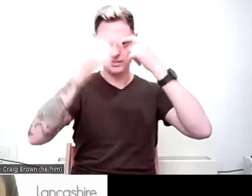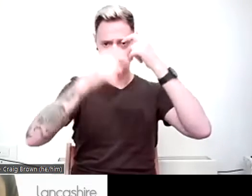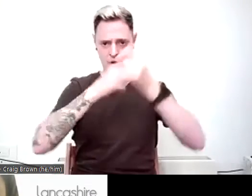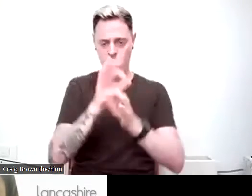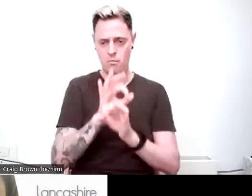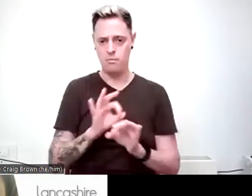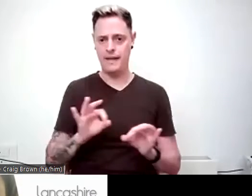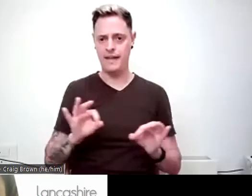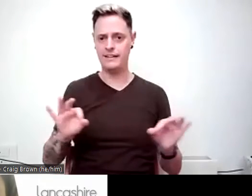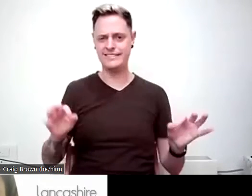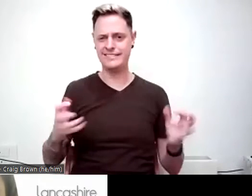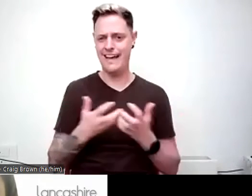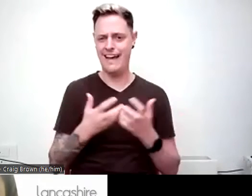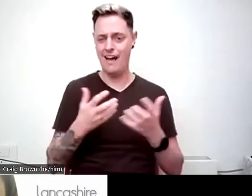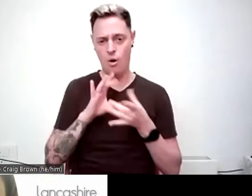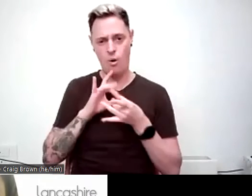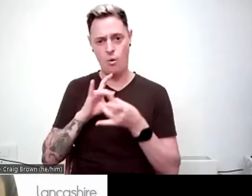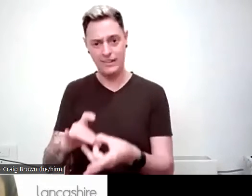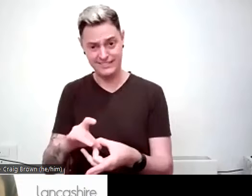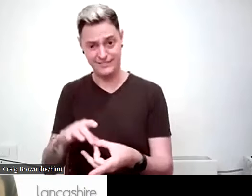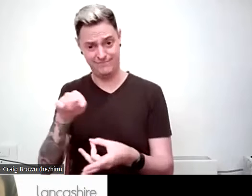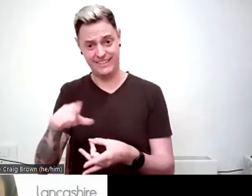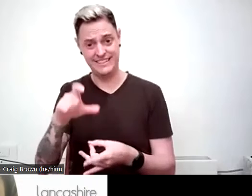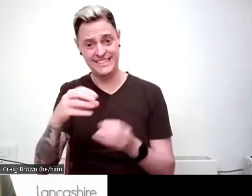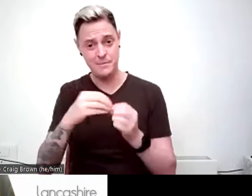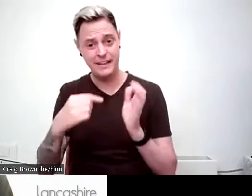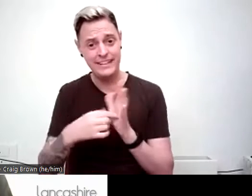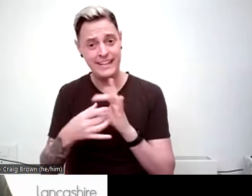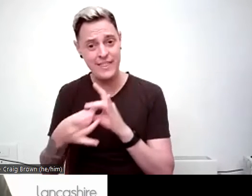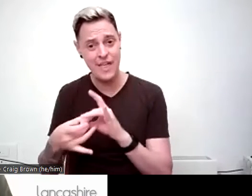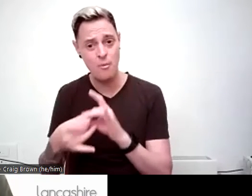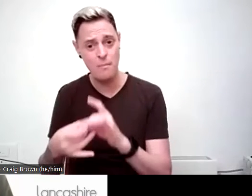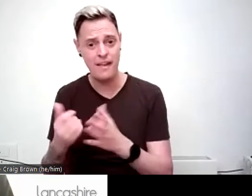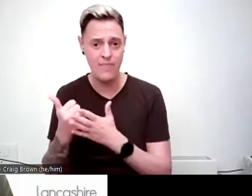that like CBT approach to therapy. And